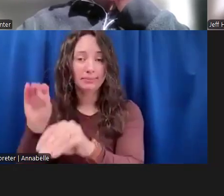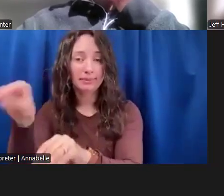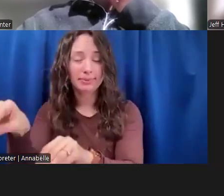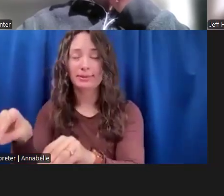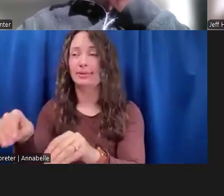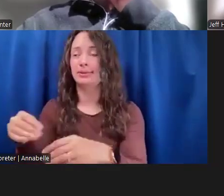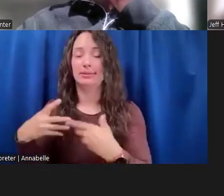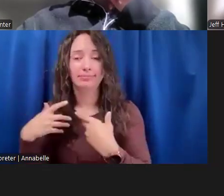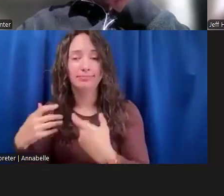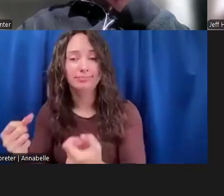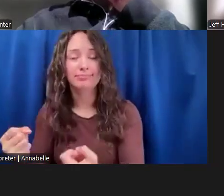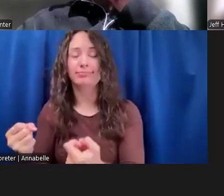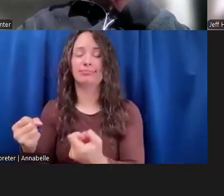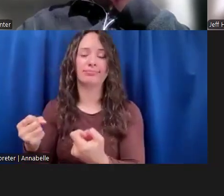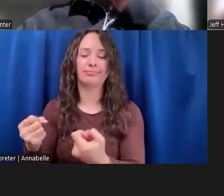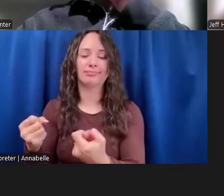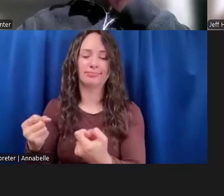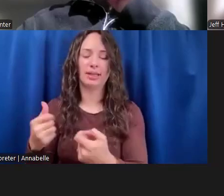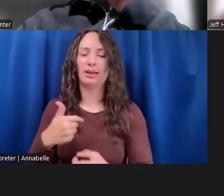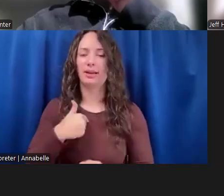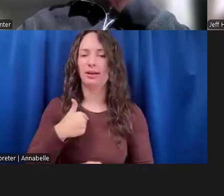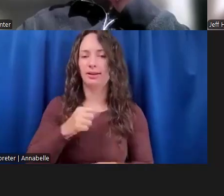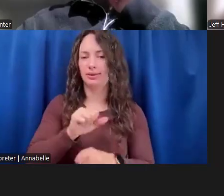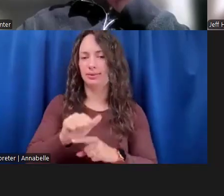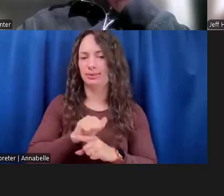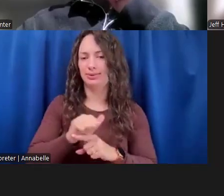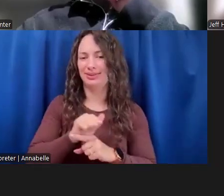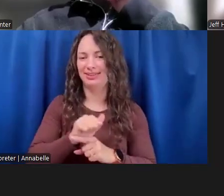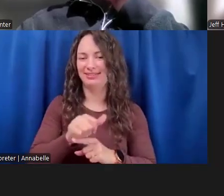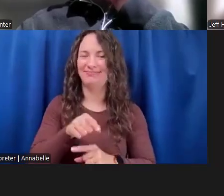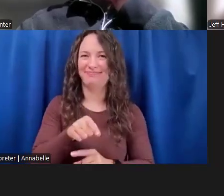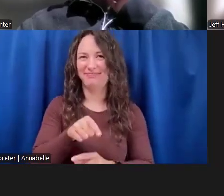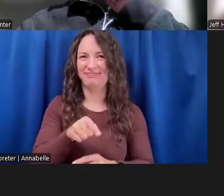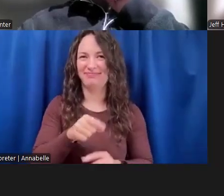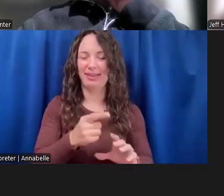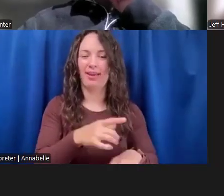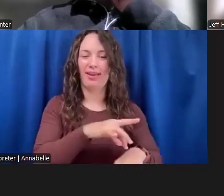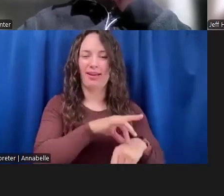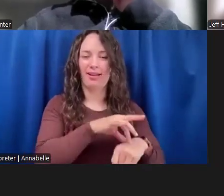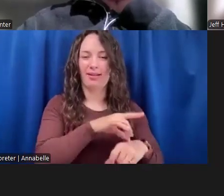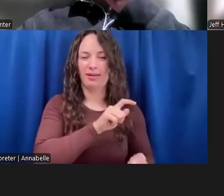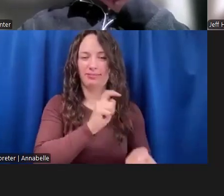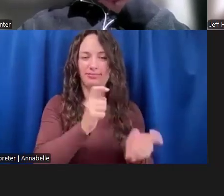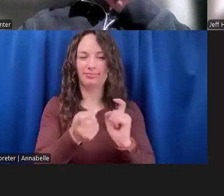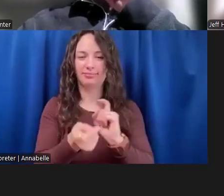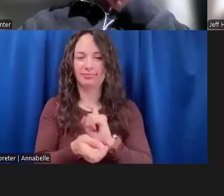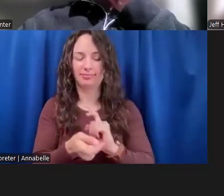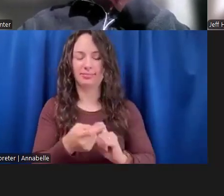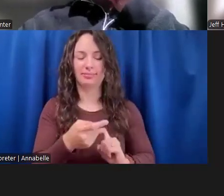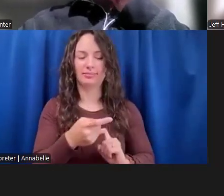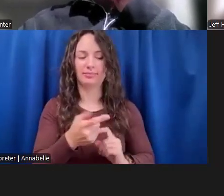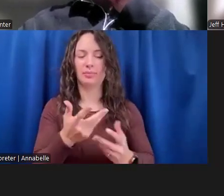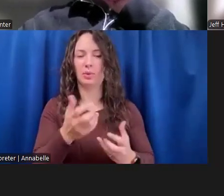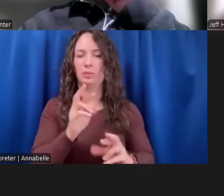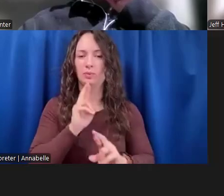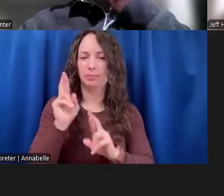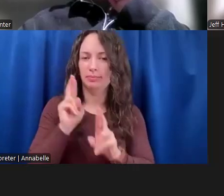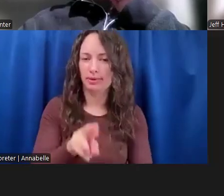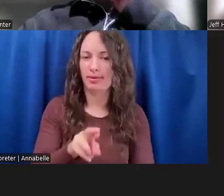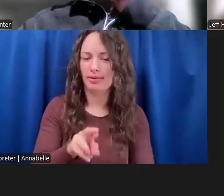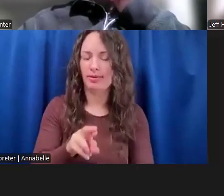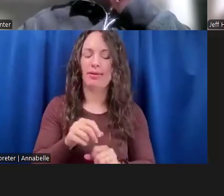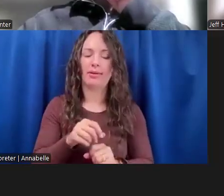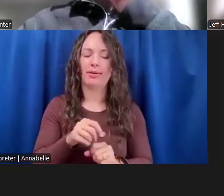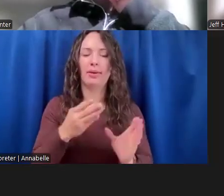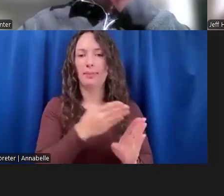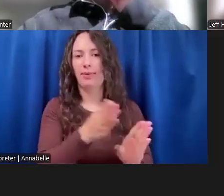and I'm kind of, I guess, trained and embedded within the climate change response framework, and just more broadly, how we think about management